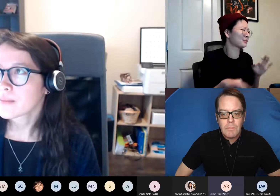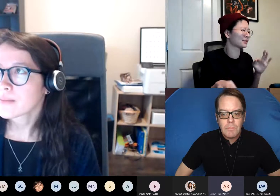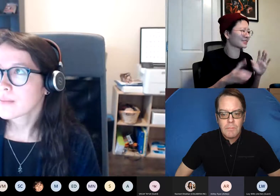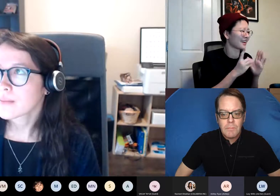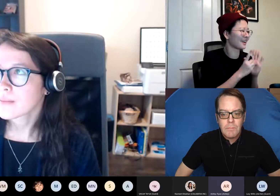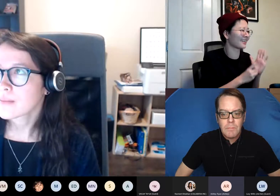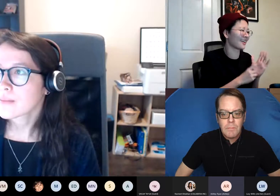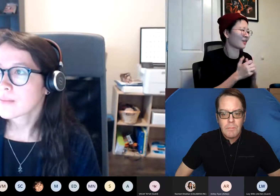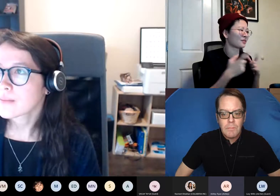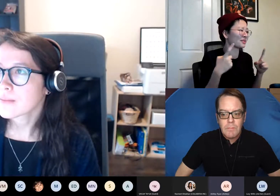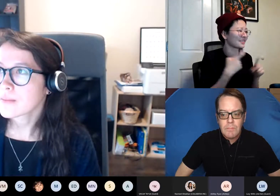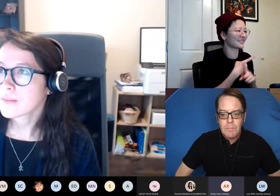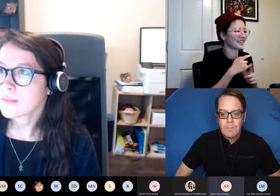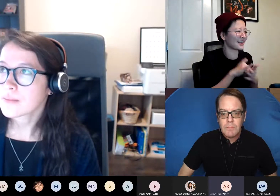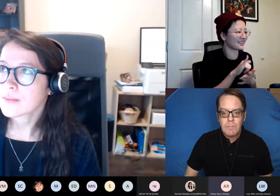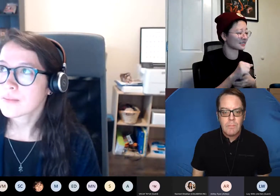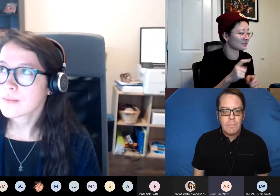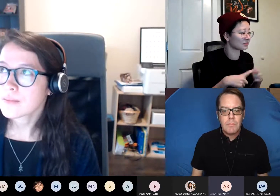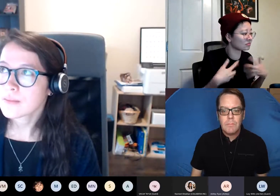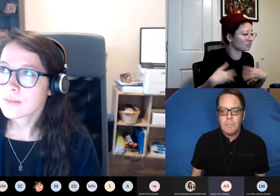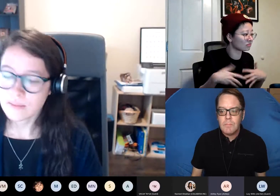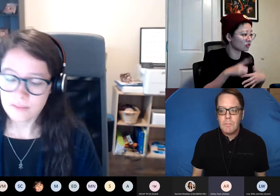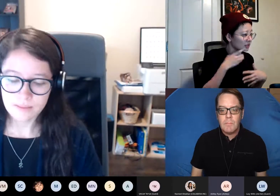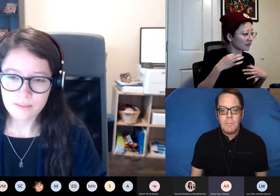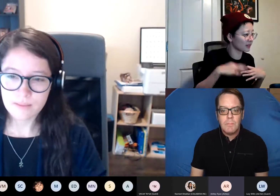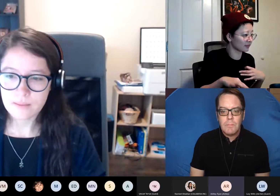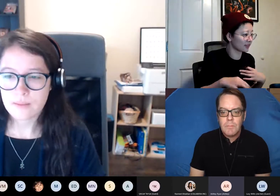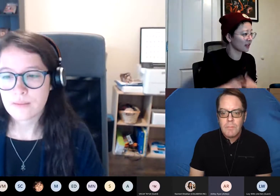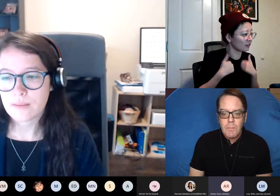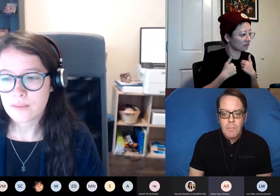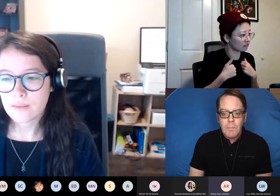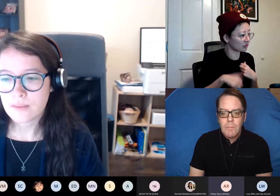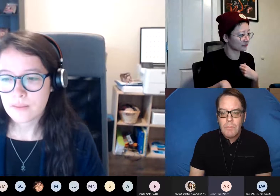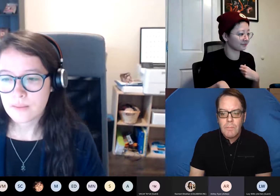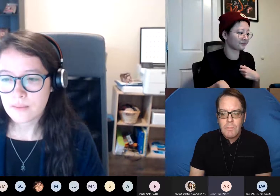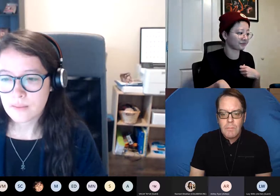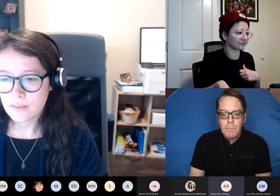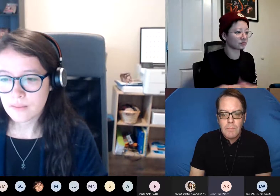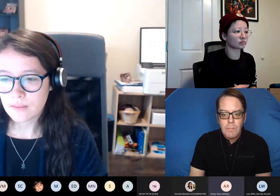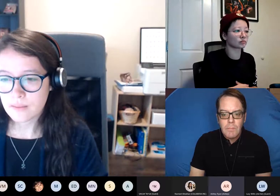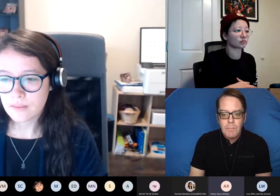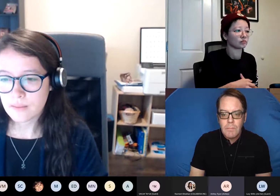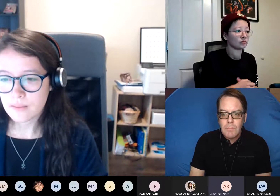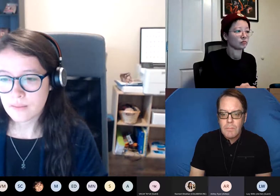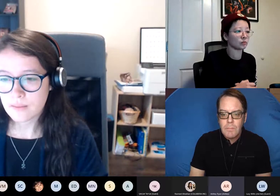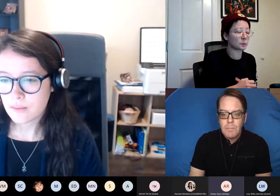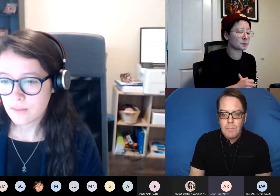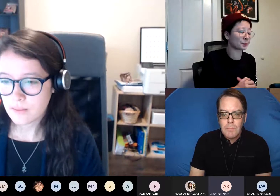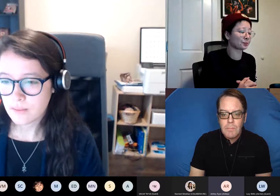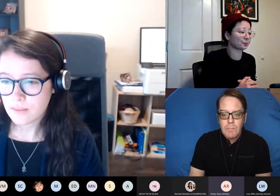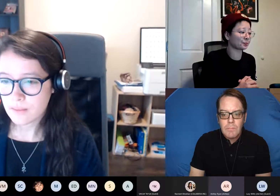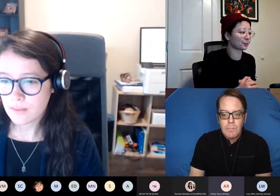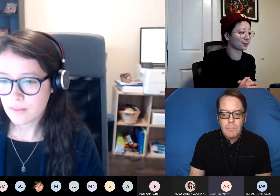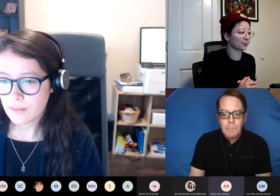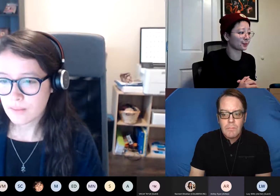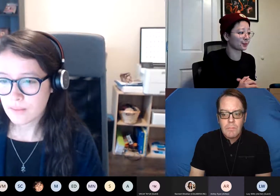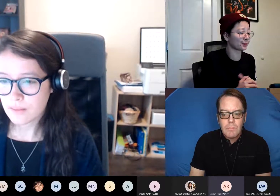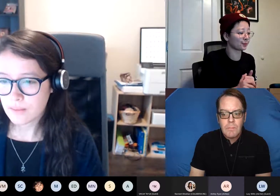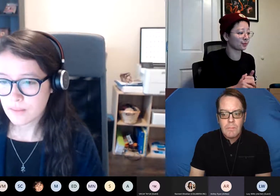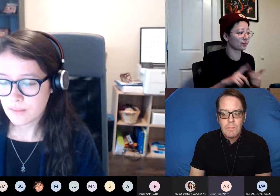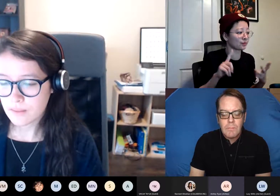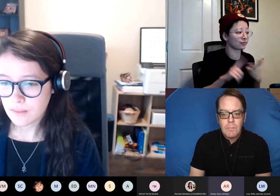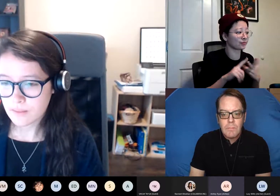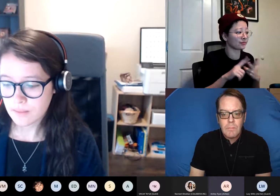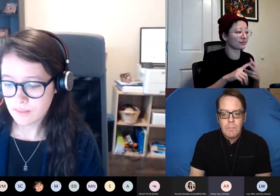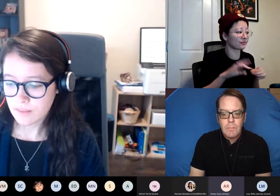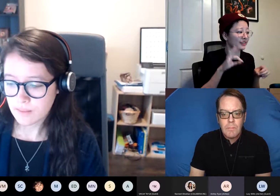phone call or a message, that alarm will again vibrate. Not anything too complicated, but something that really just helps make life a